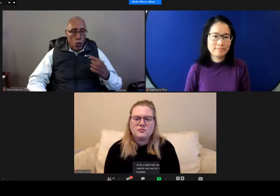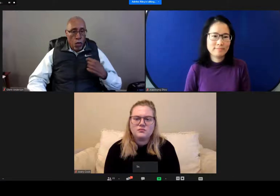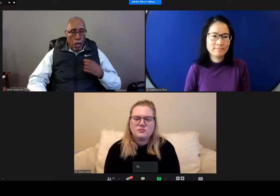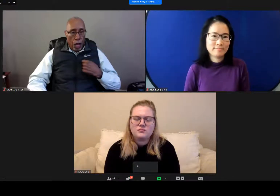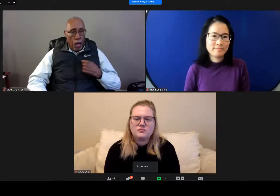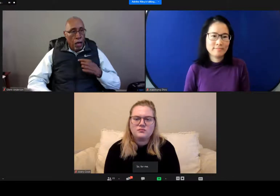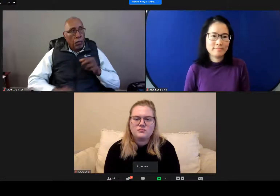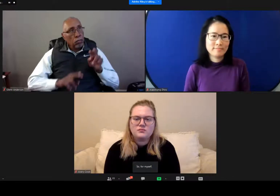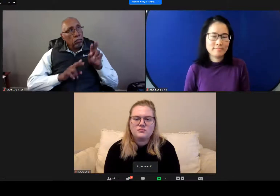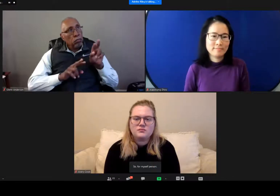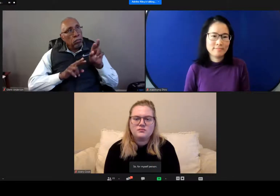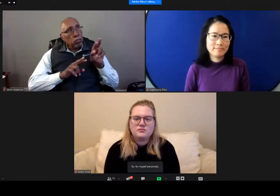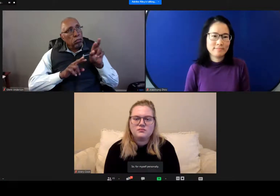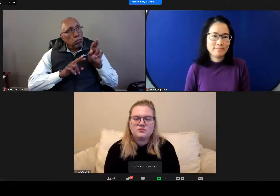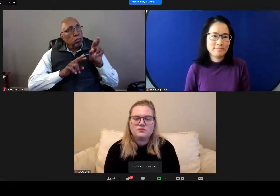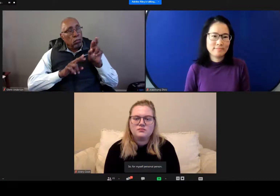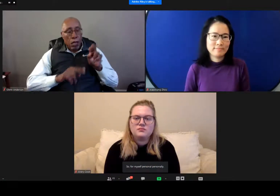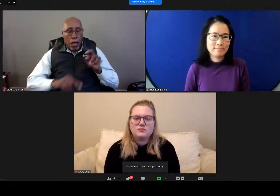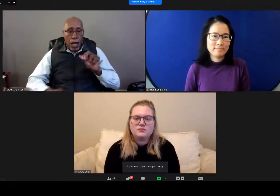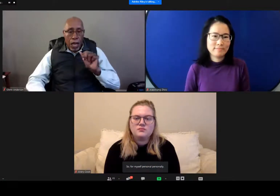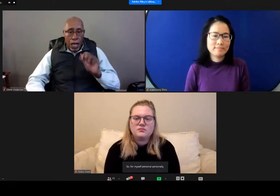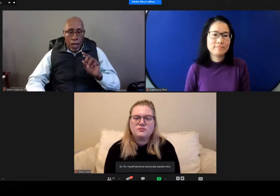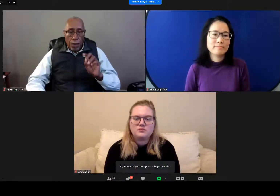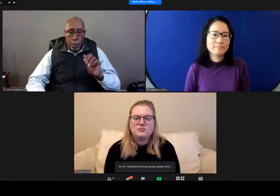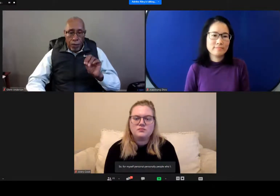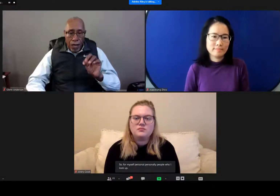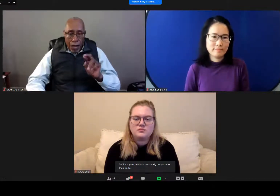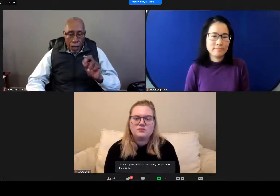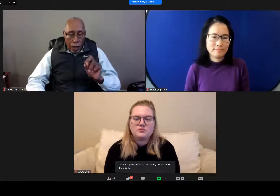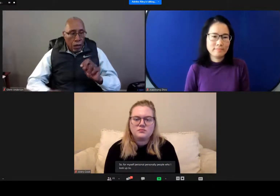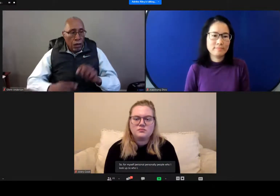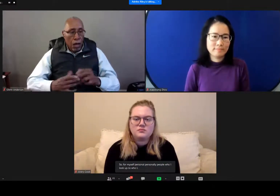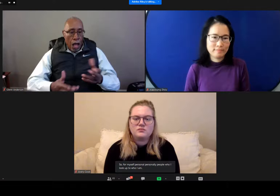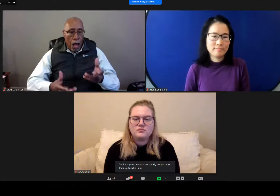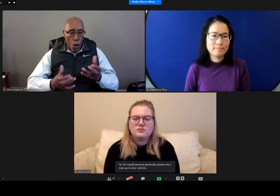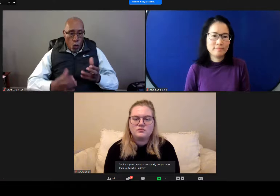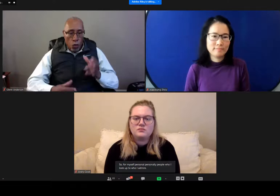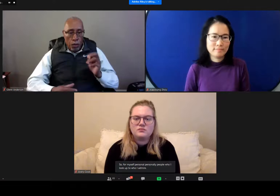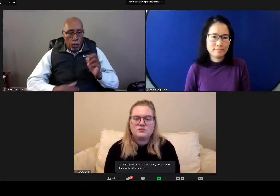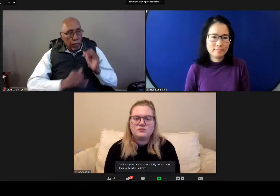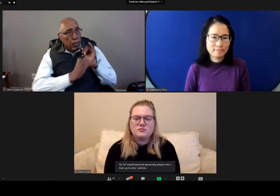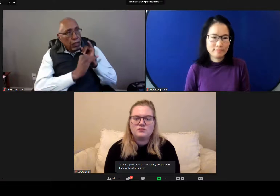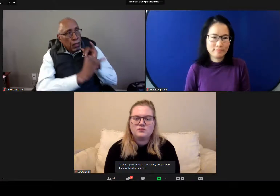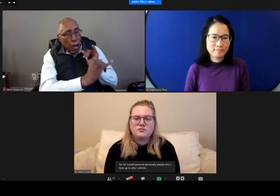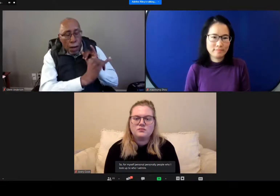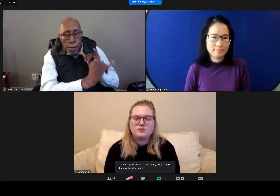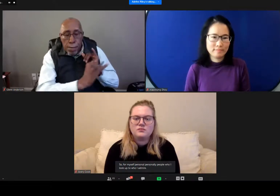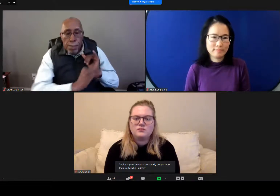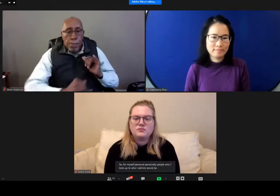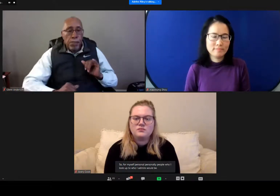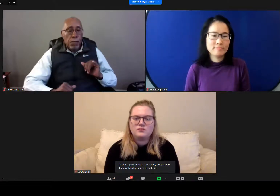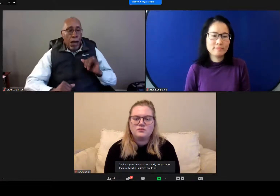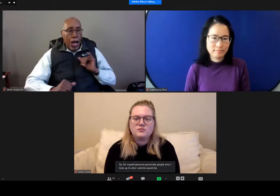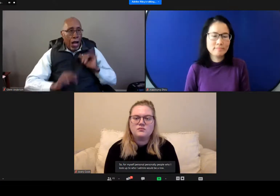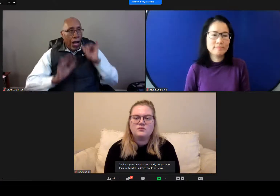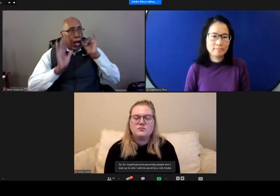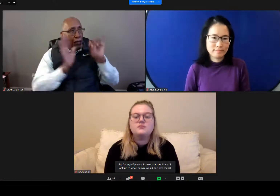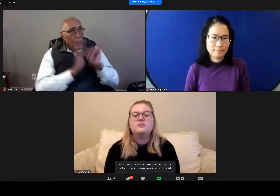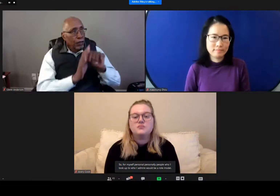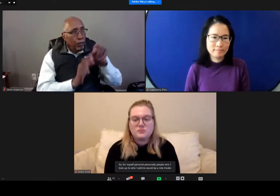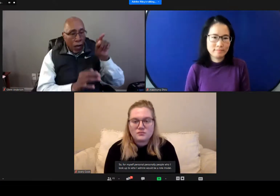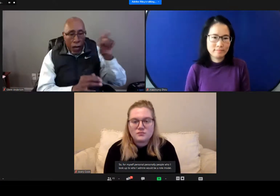So for myself, personally, people who I look up to, who I admire, would be a role